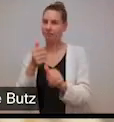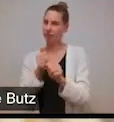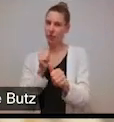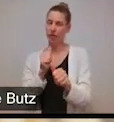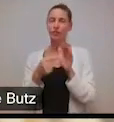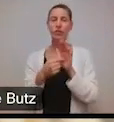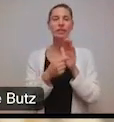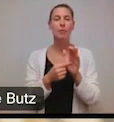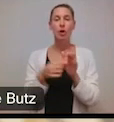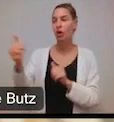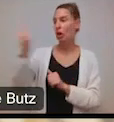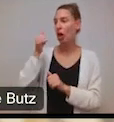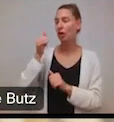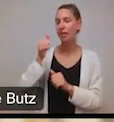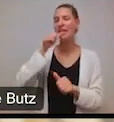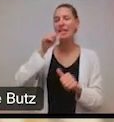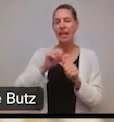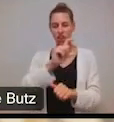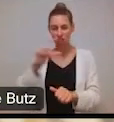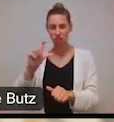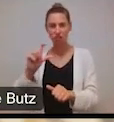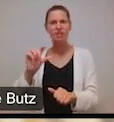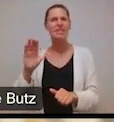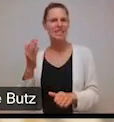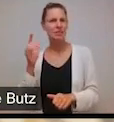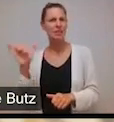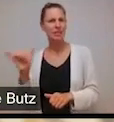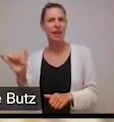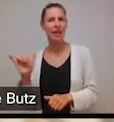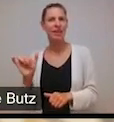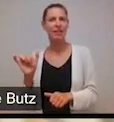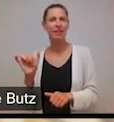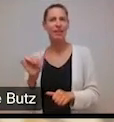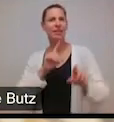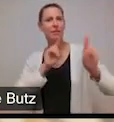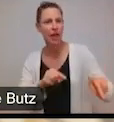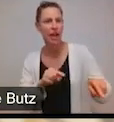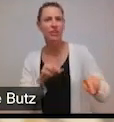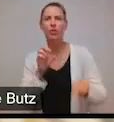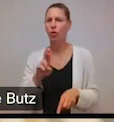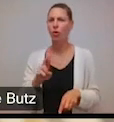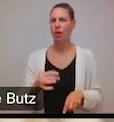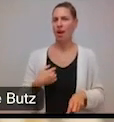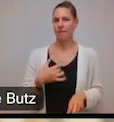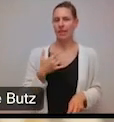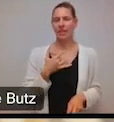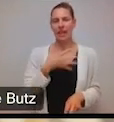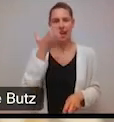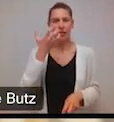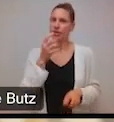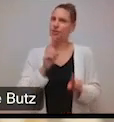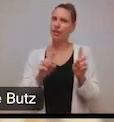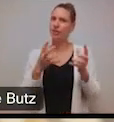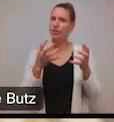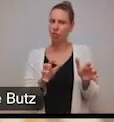all caps ends up sounding like a command or like you're angry, and you certainly don't want that. That might